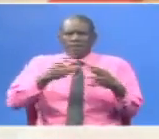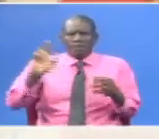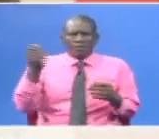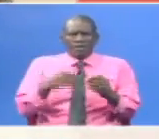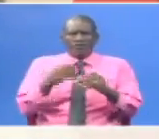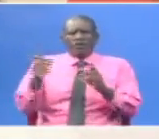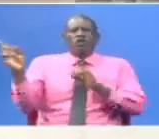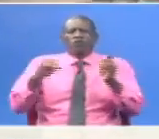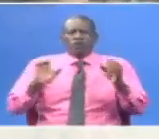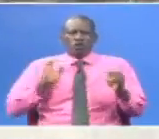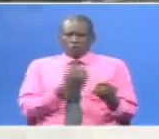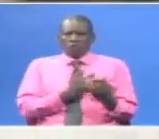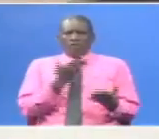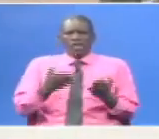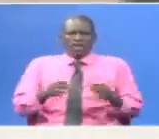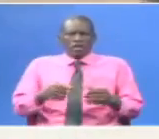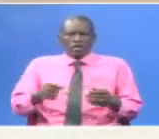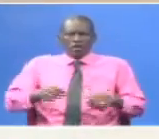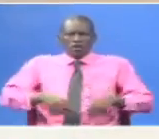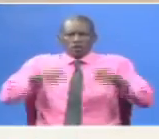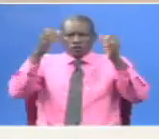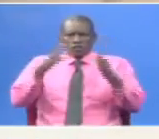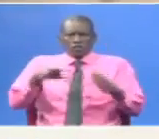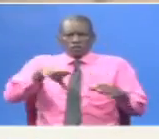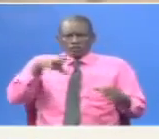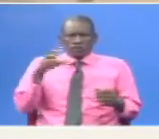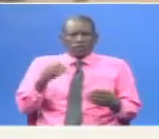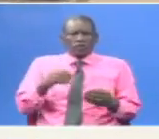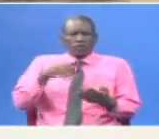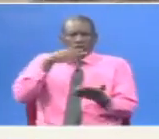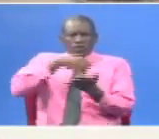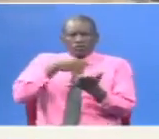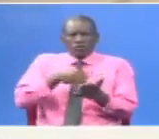Committee that any officer found culpable be sanctioned.